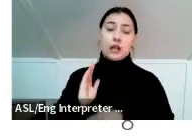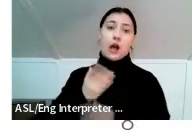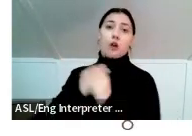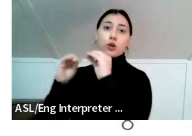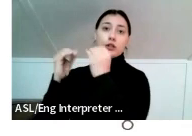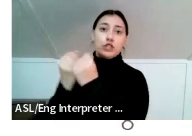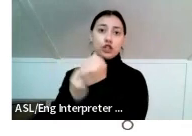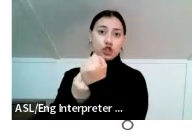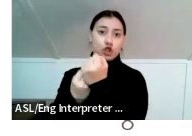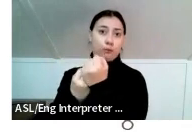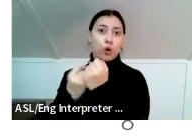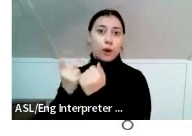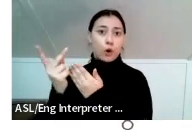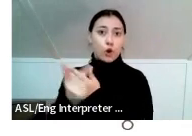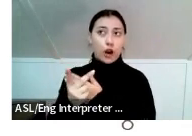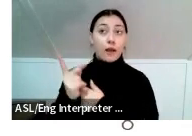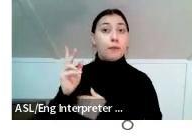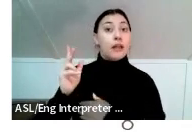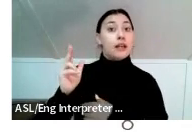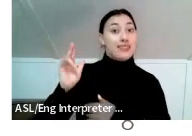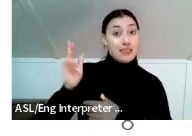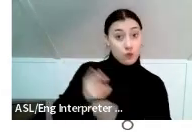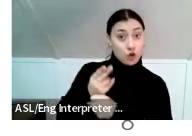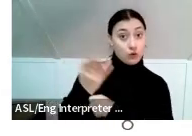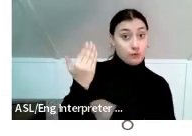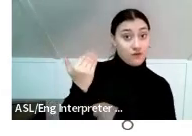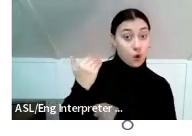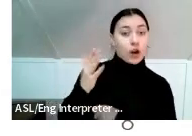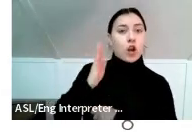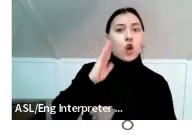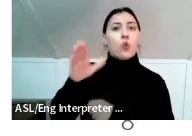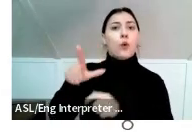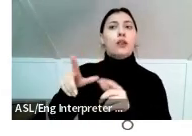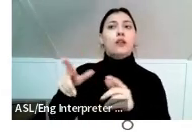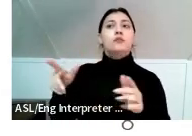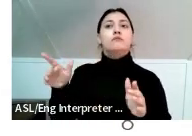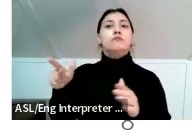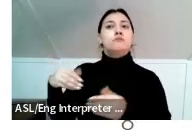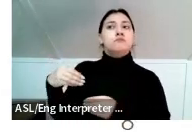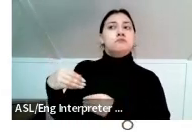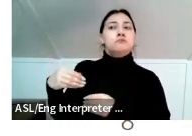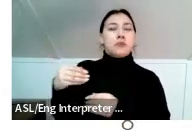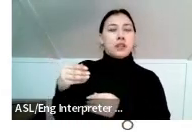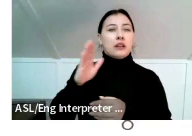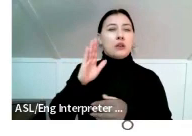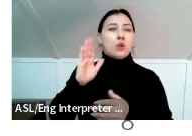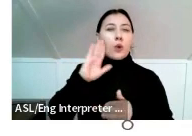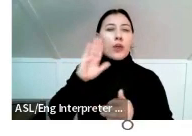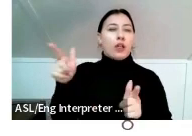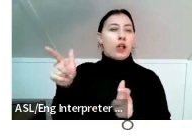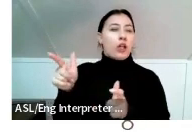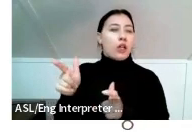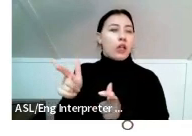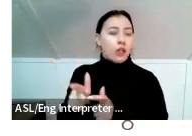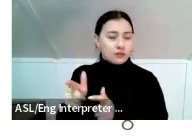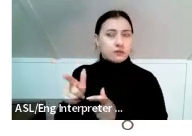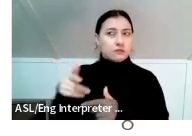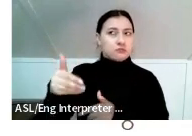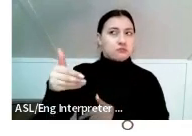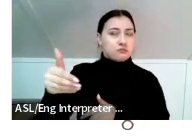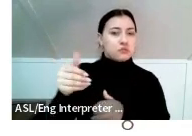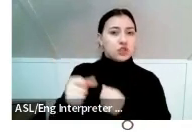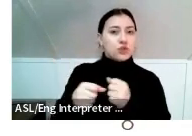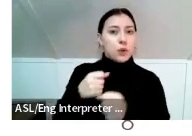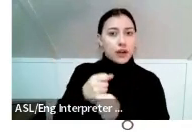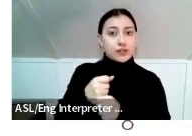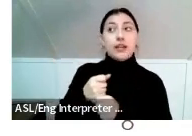previously, is being phased out. It's going to be phased out over the next couple of years, and we have communicated directly with the organizations